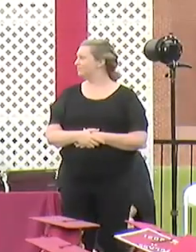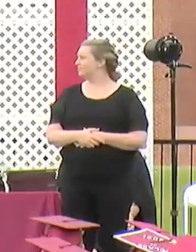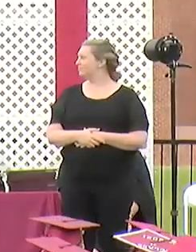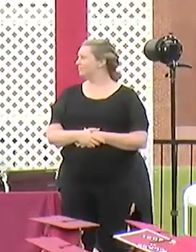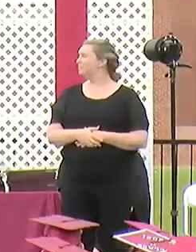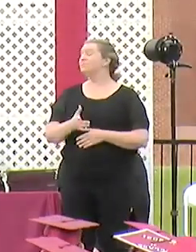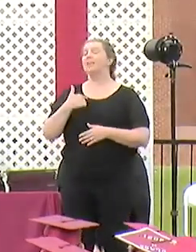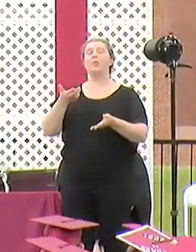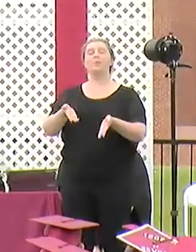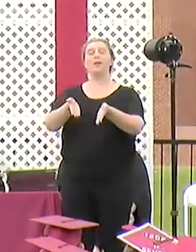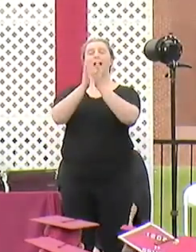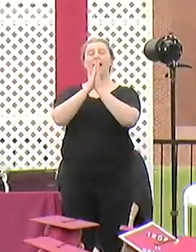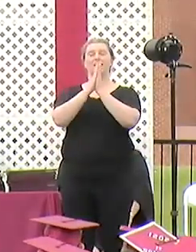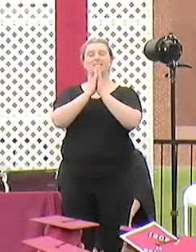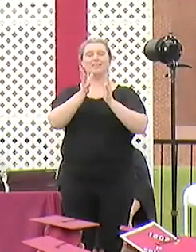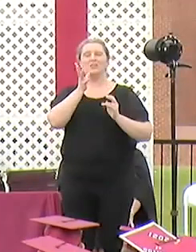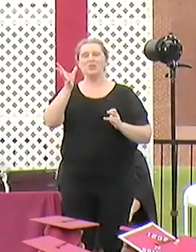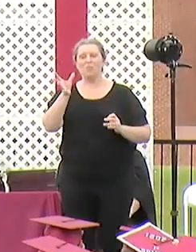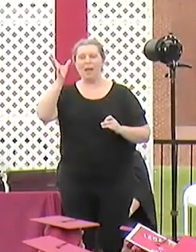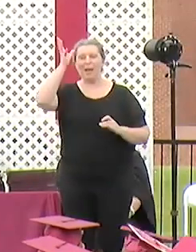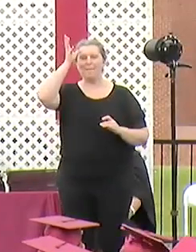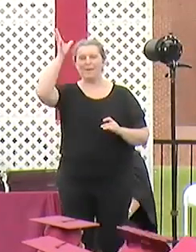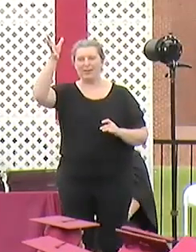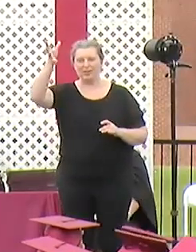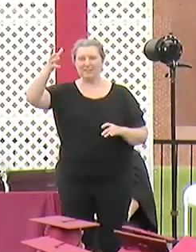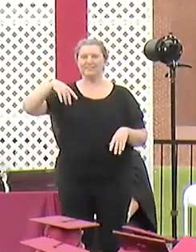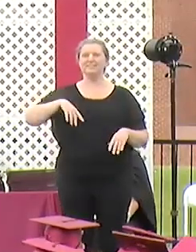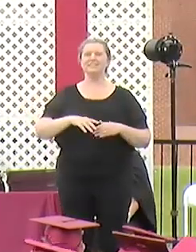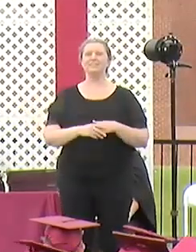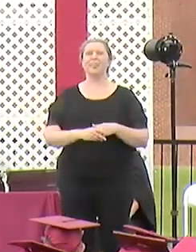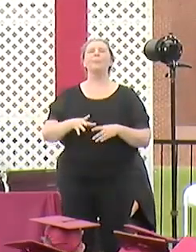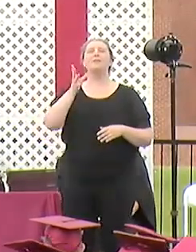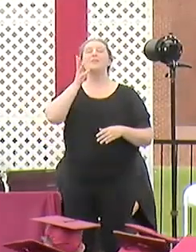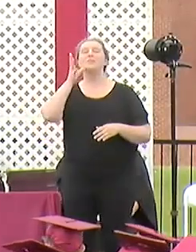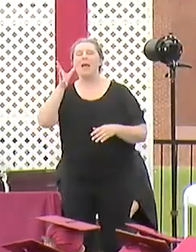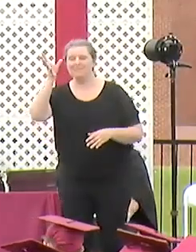I would like to ask all of the grandparents in the audience to please stand.